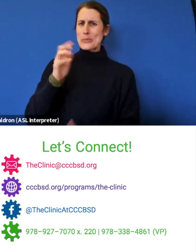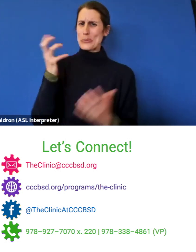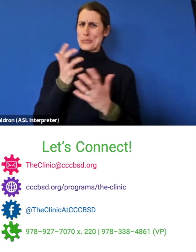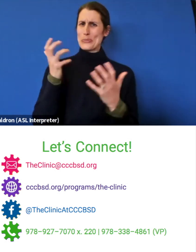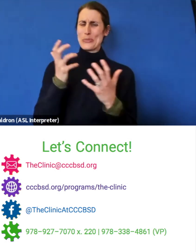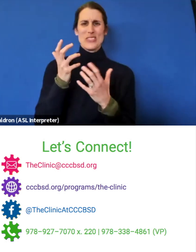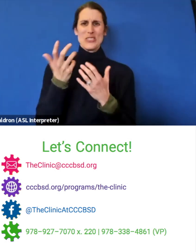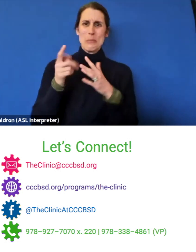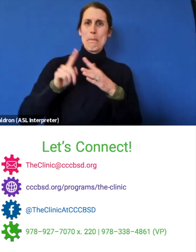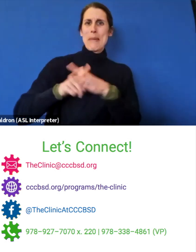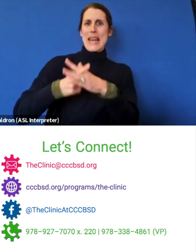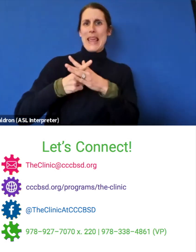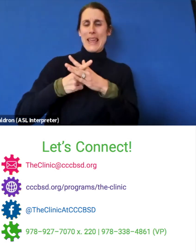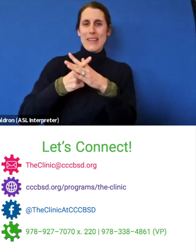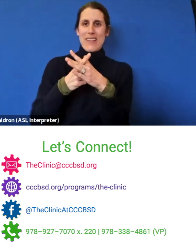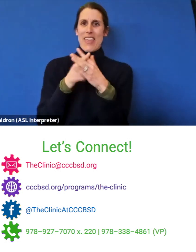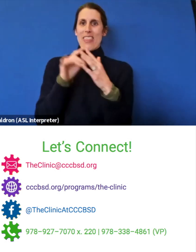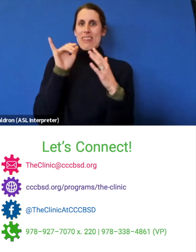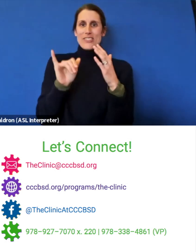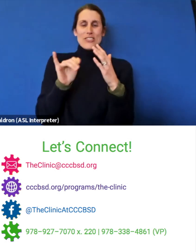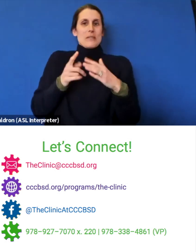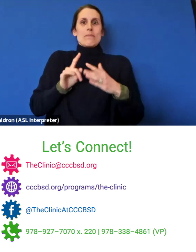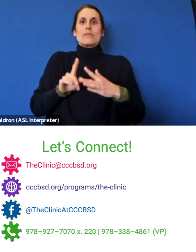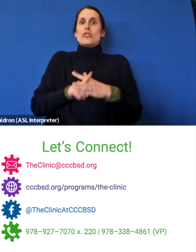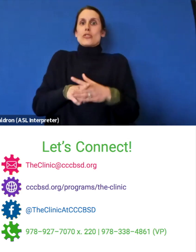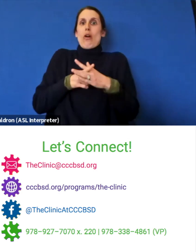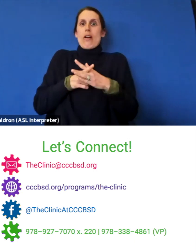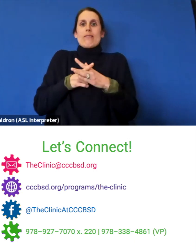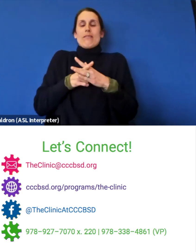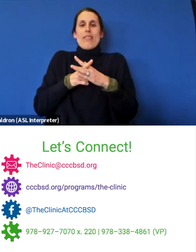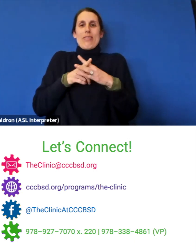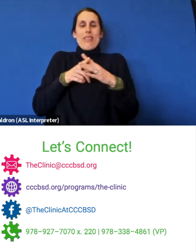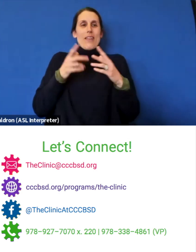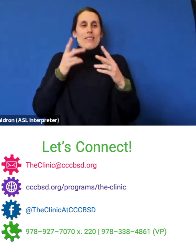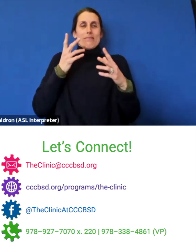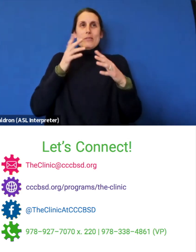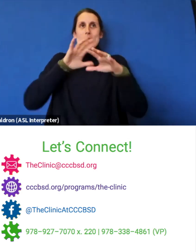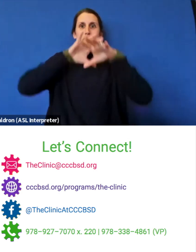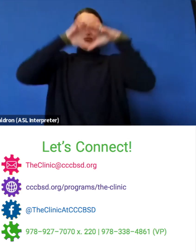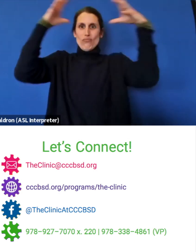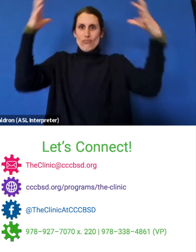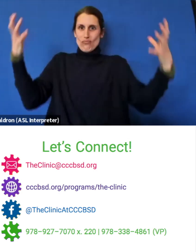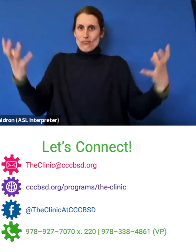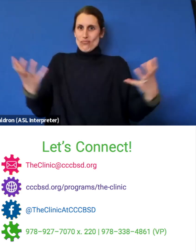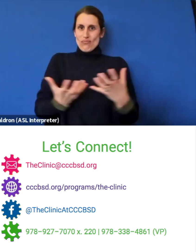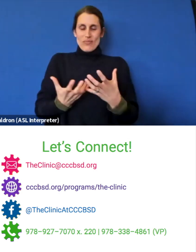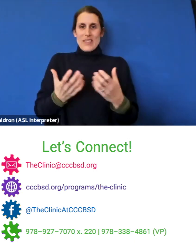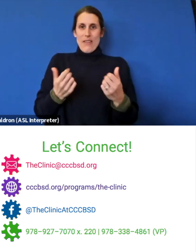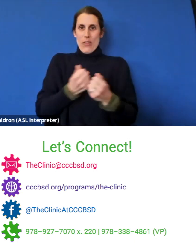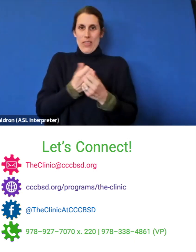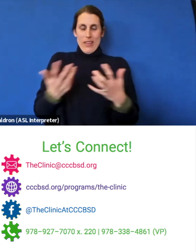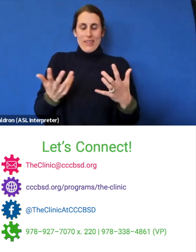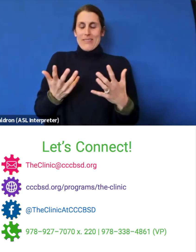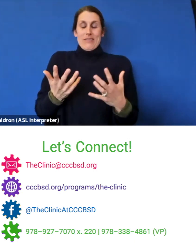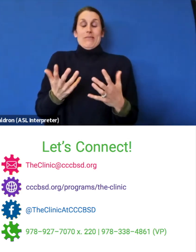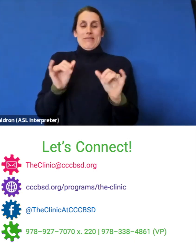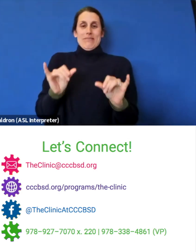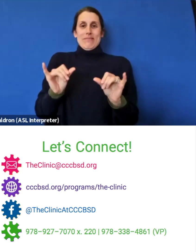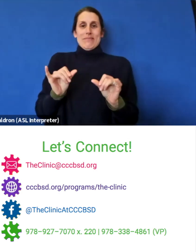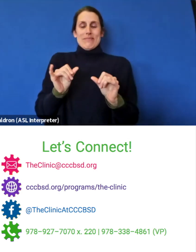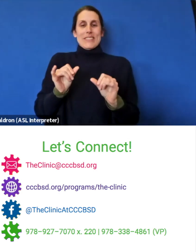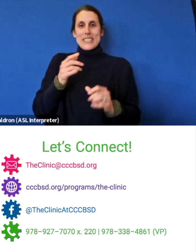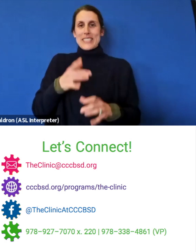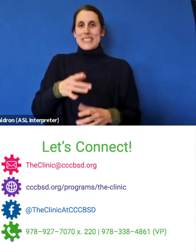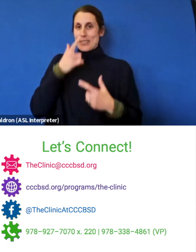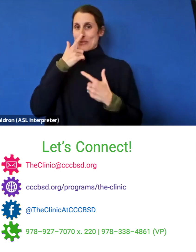from early infancy. And I'm also reflecting as a parent of a 12-year-old, there are